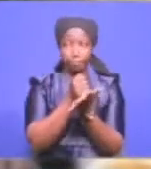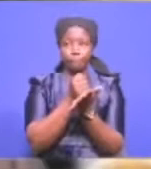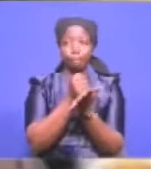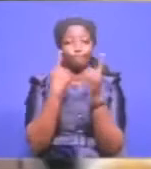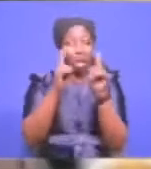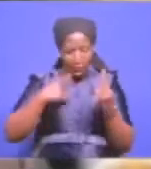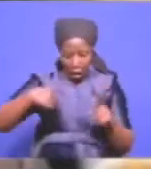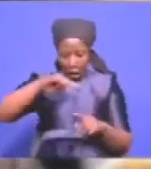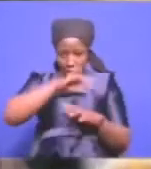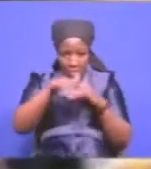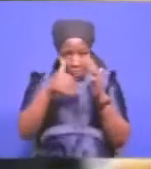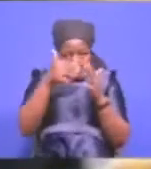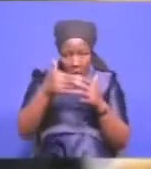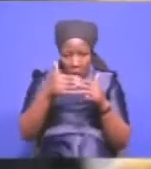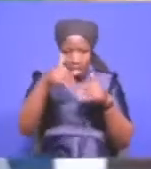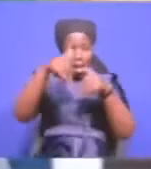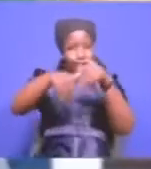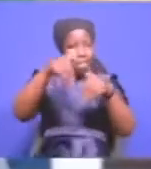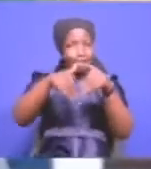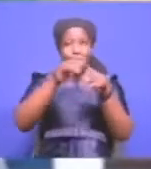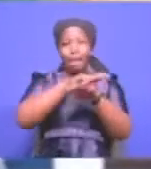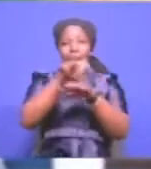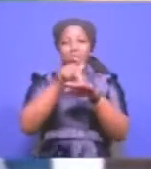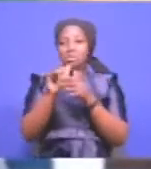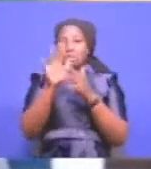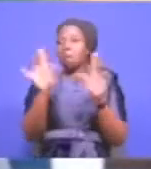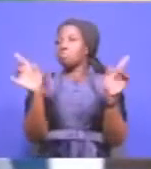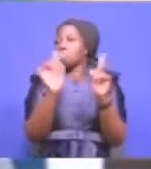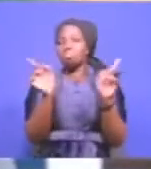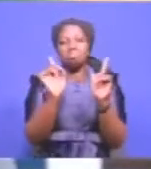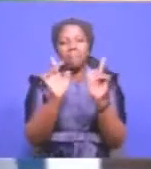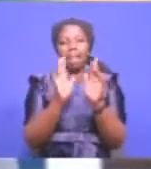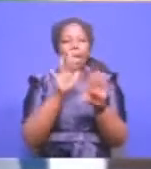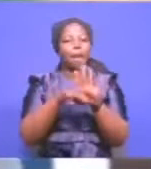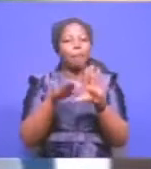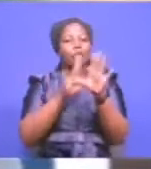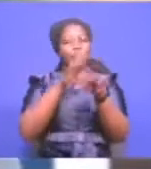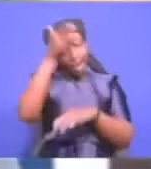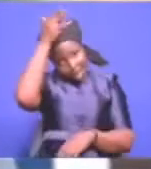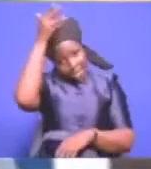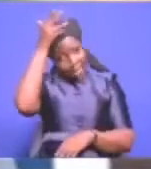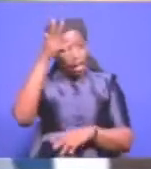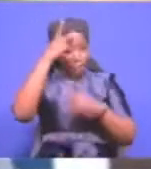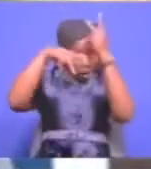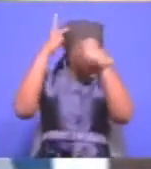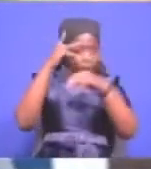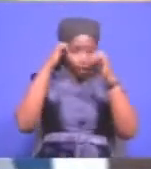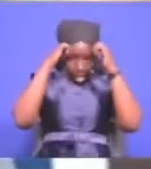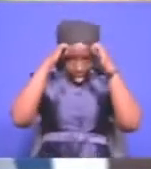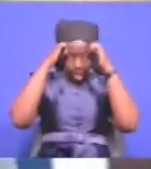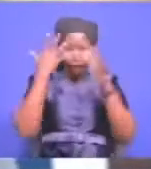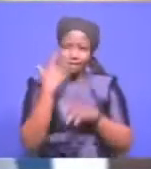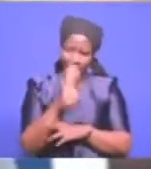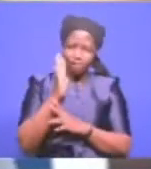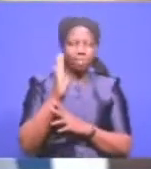us elected the national leaders. Members in the nursing profession are educated and they are going to take back the